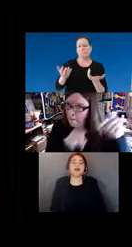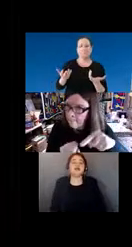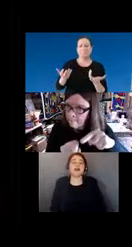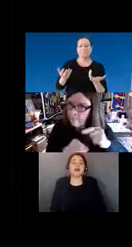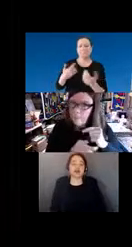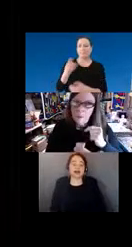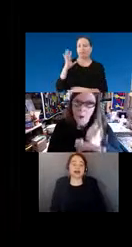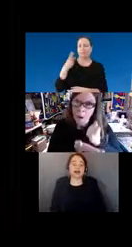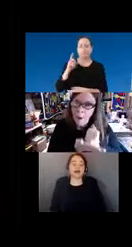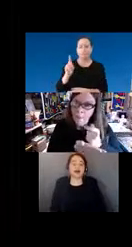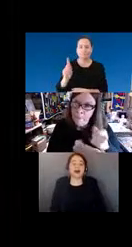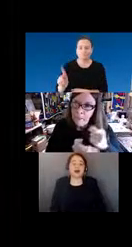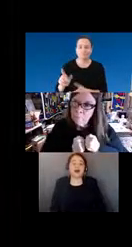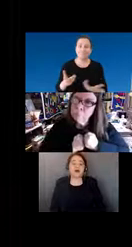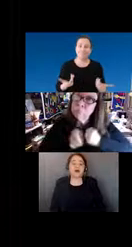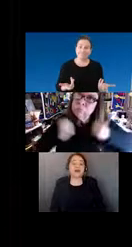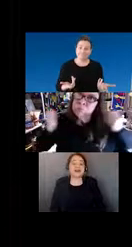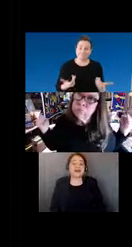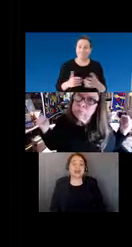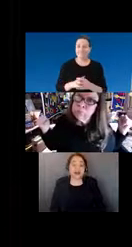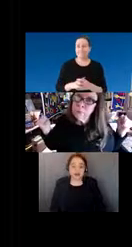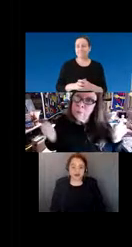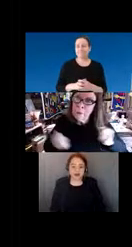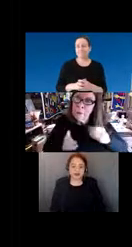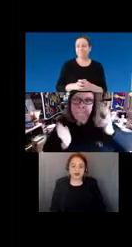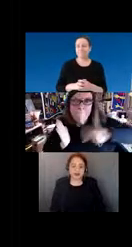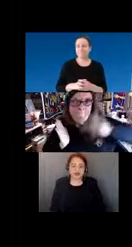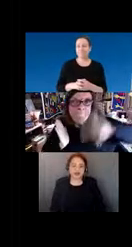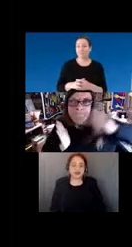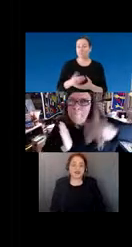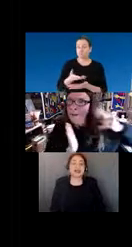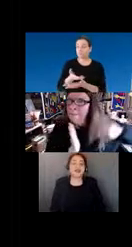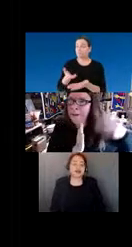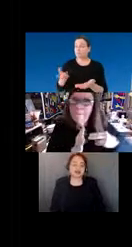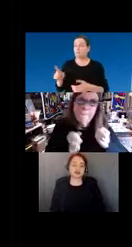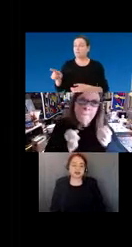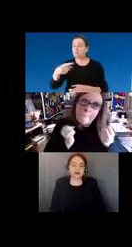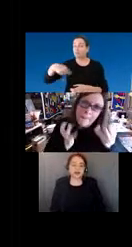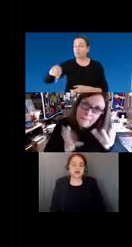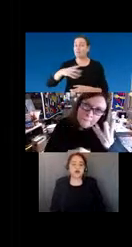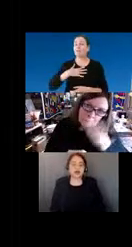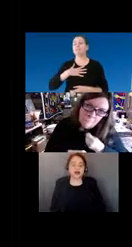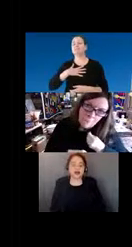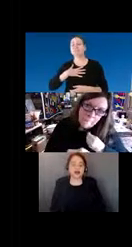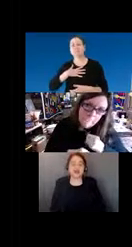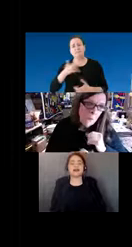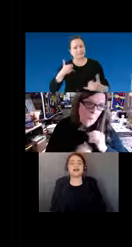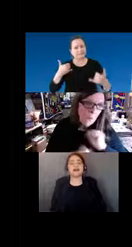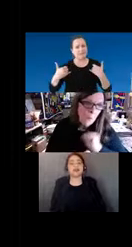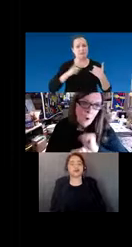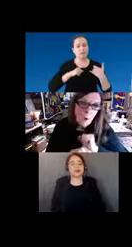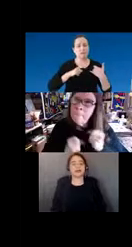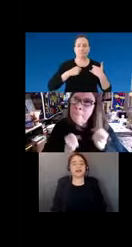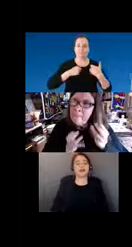They really have a desire to express themselves through art and are